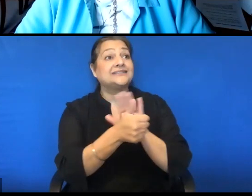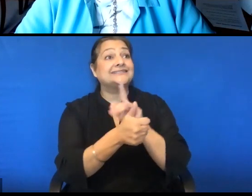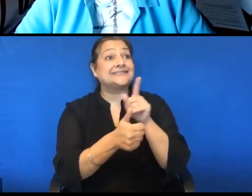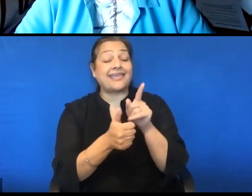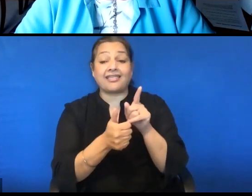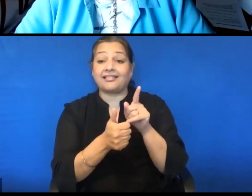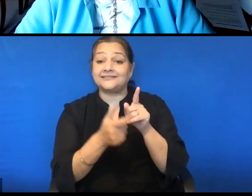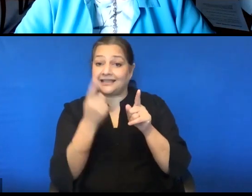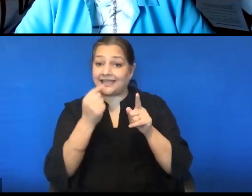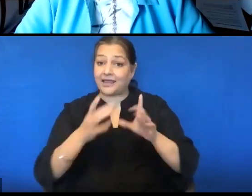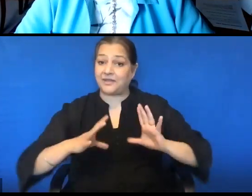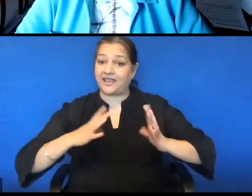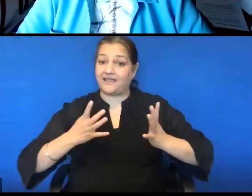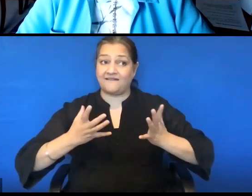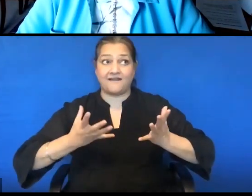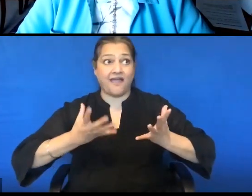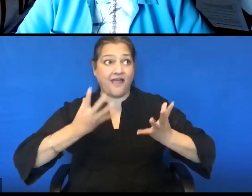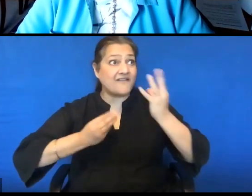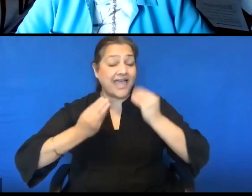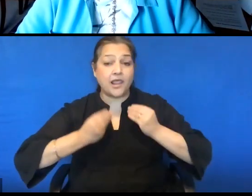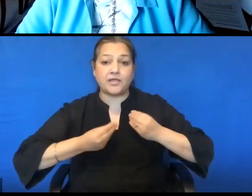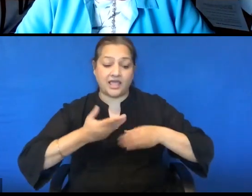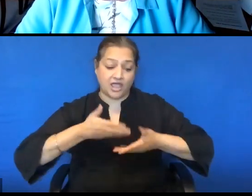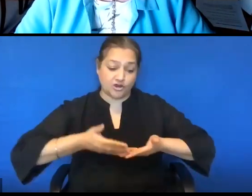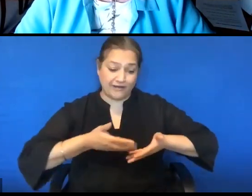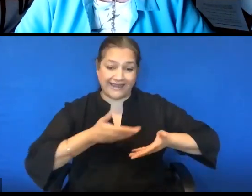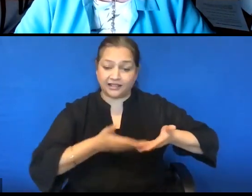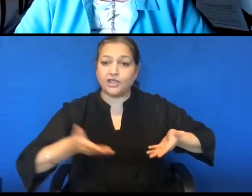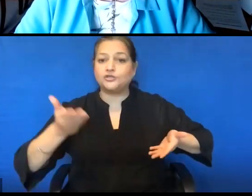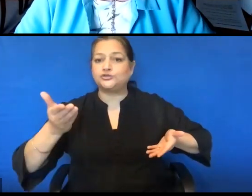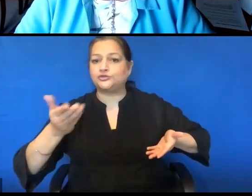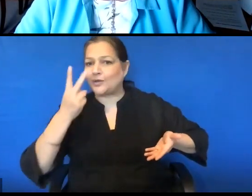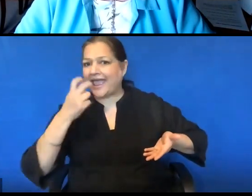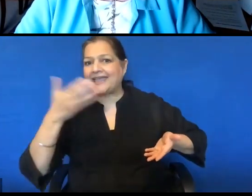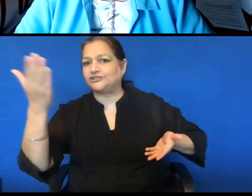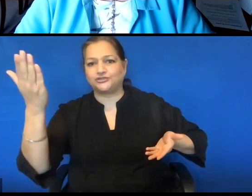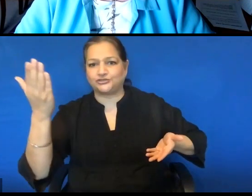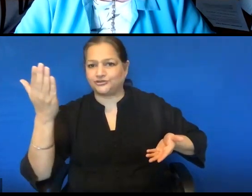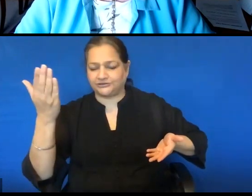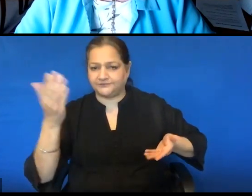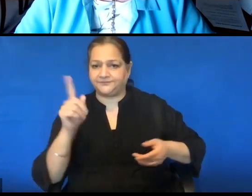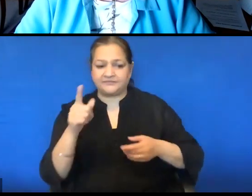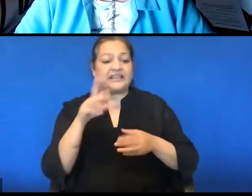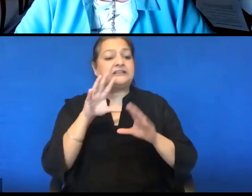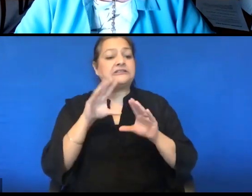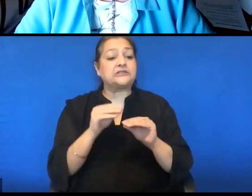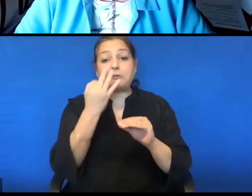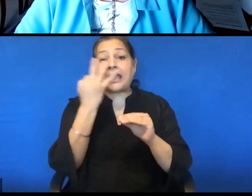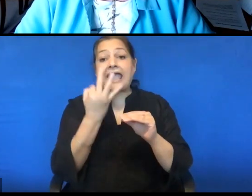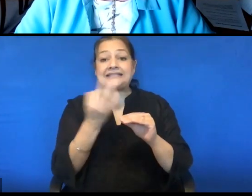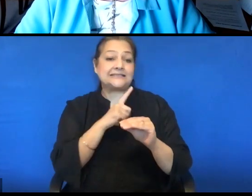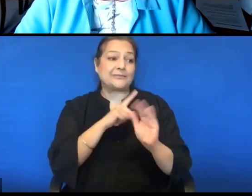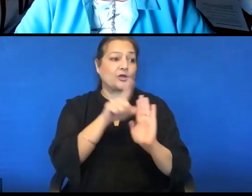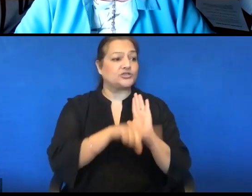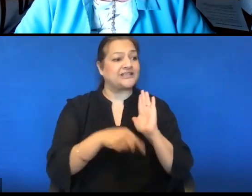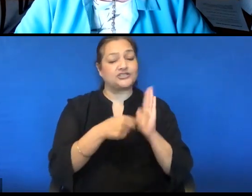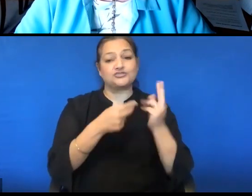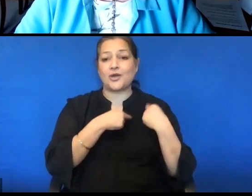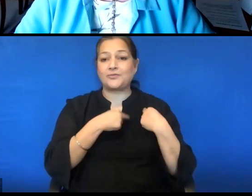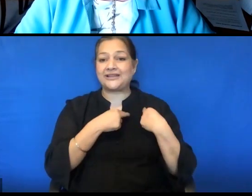to grave. It's not something that we stop doing at 18, when the statutory obligation to be in